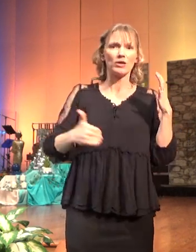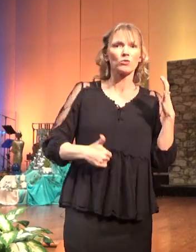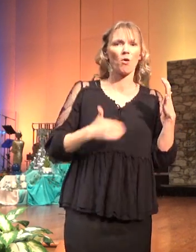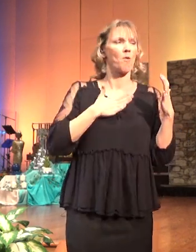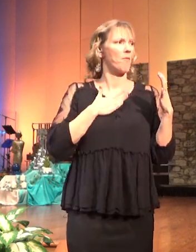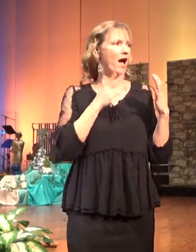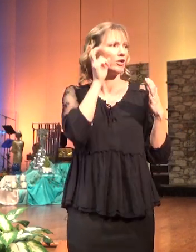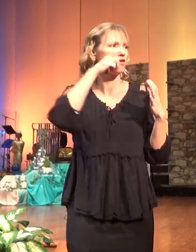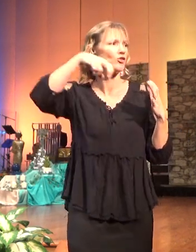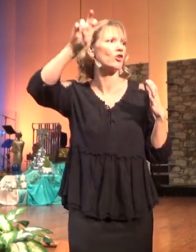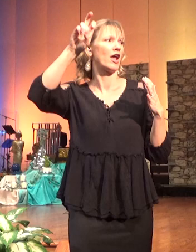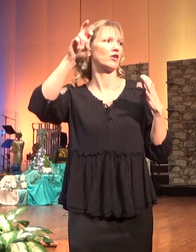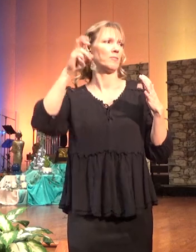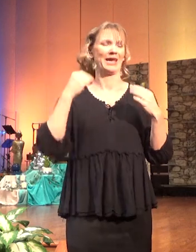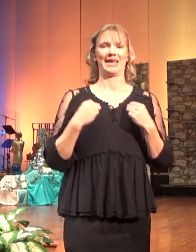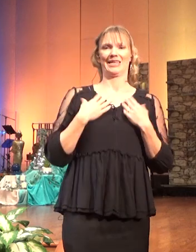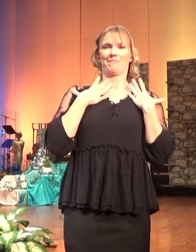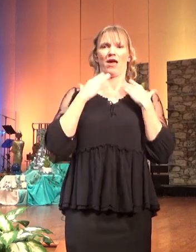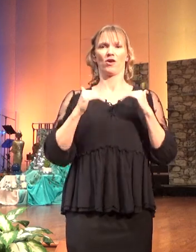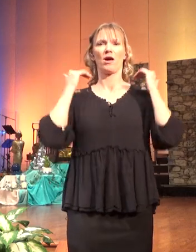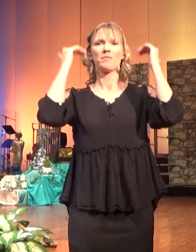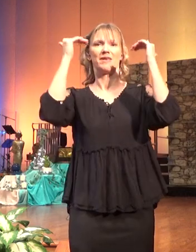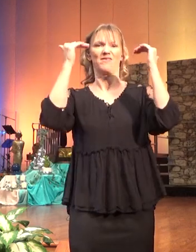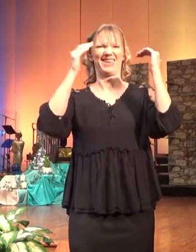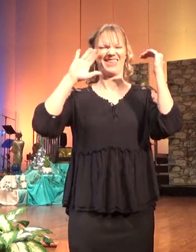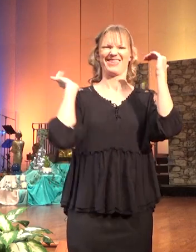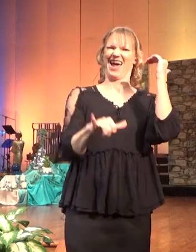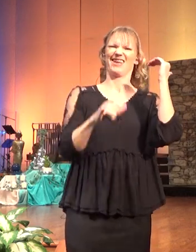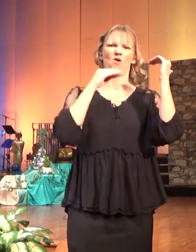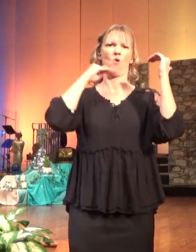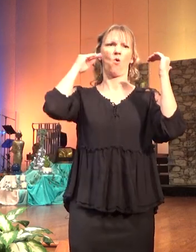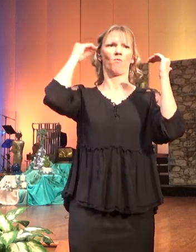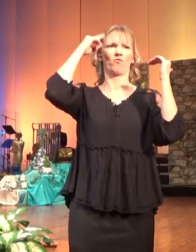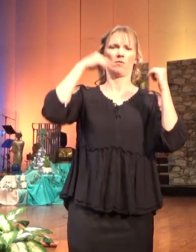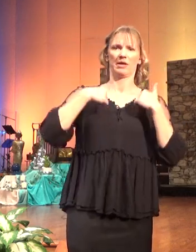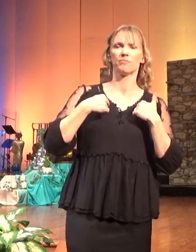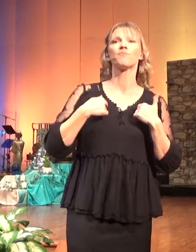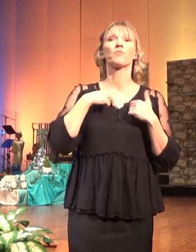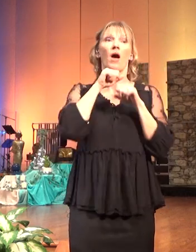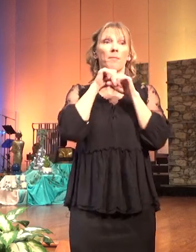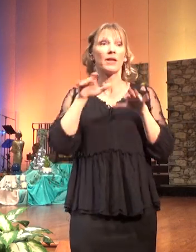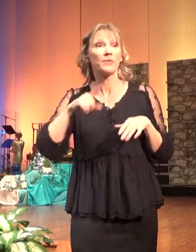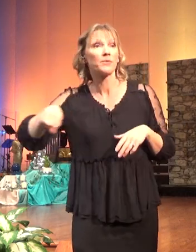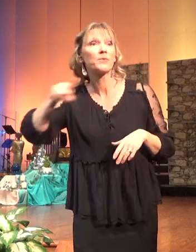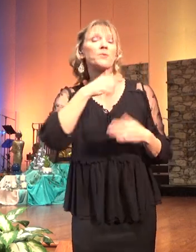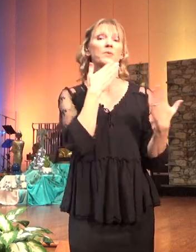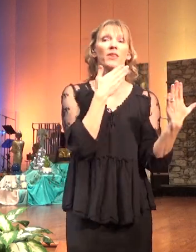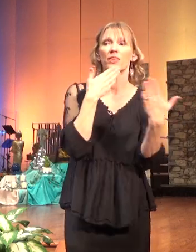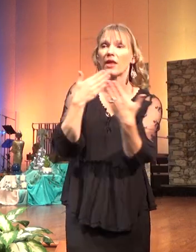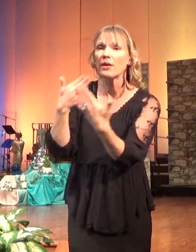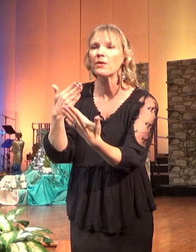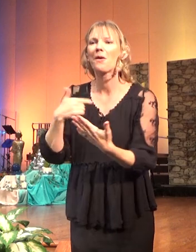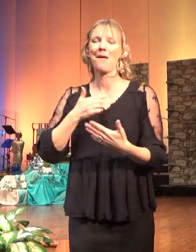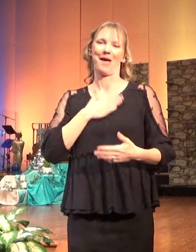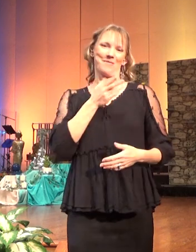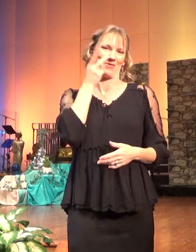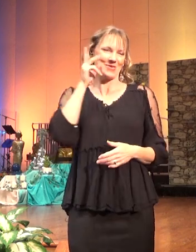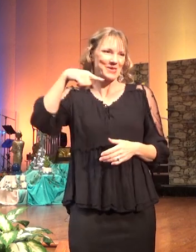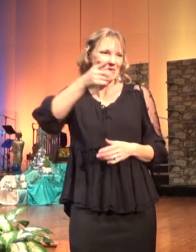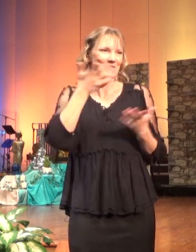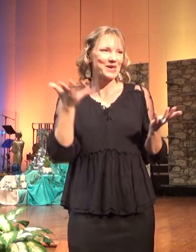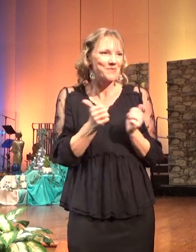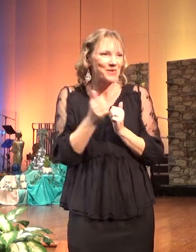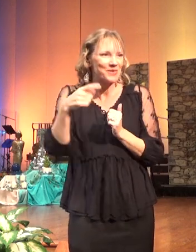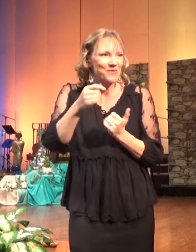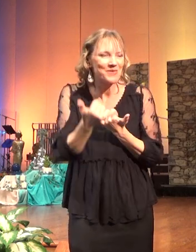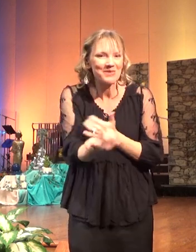be inspired and uplifted by that. That's a huge part of home for me. And so I bless you all. I thank you. I'm so happy to see you and be with you this morning. And